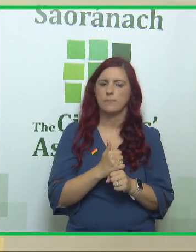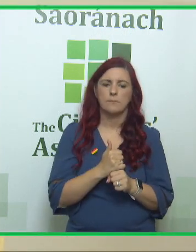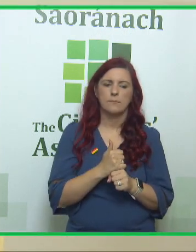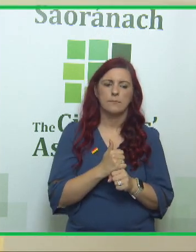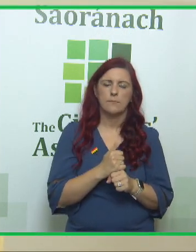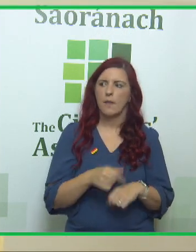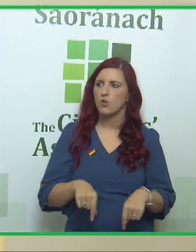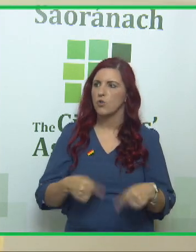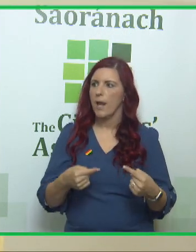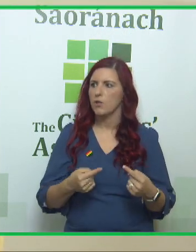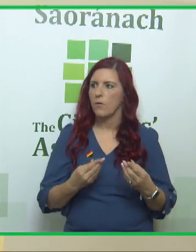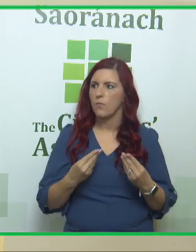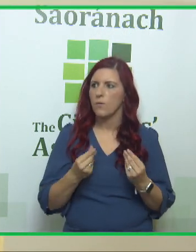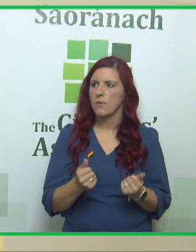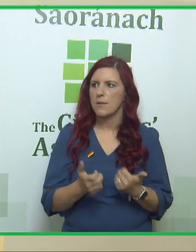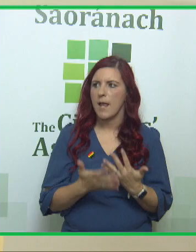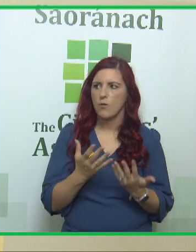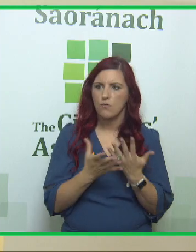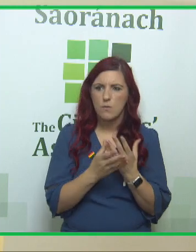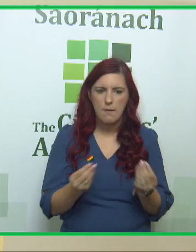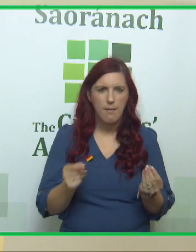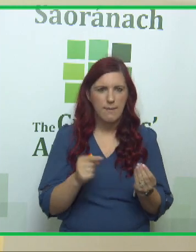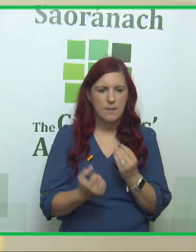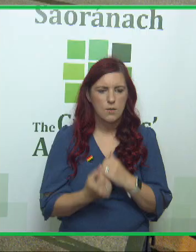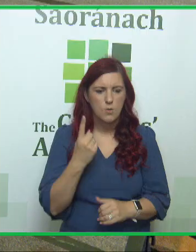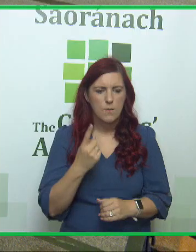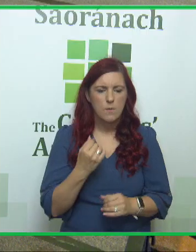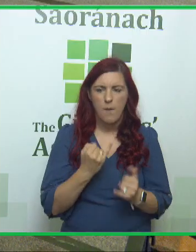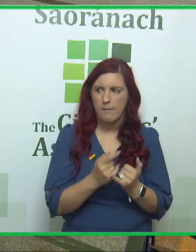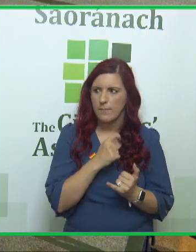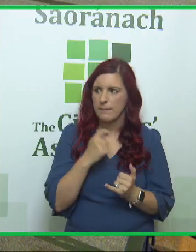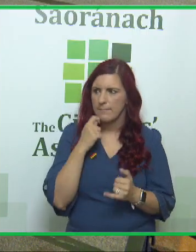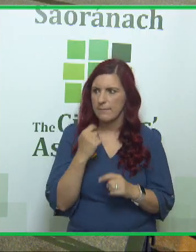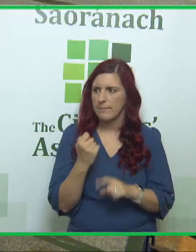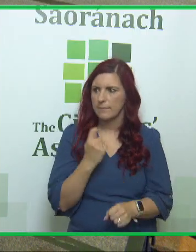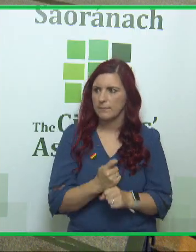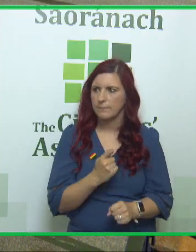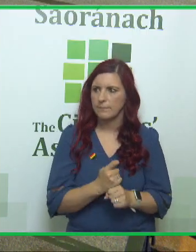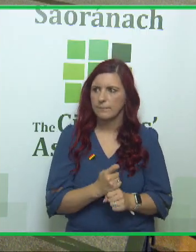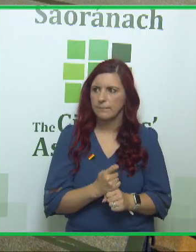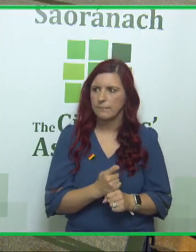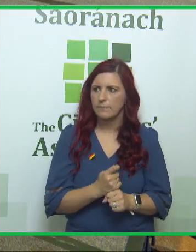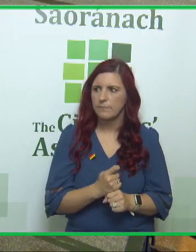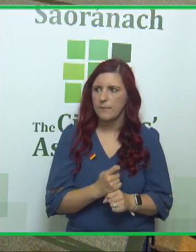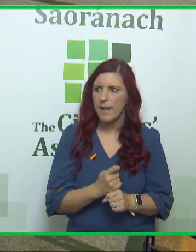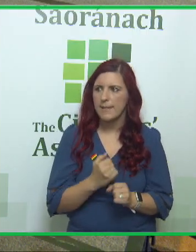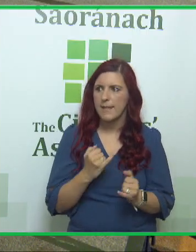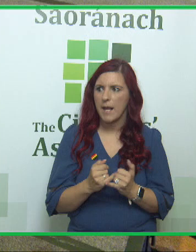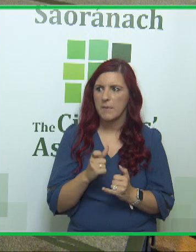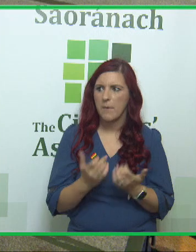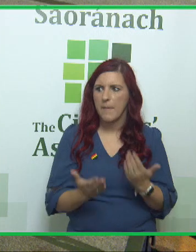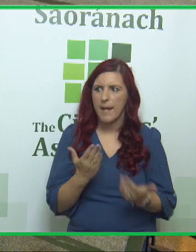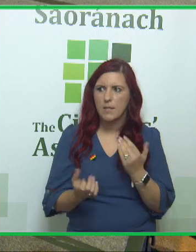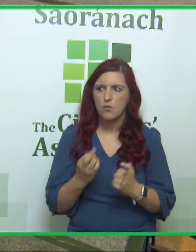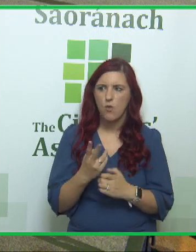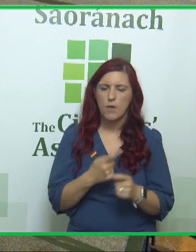you resolve something like this, you know, so it's, you know, I think the last speaker was kind of speaking, is it a trade-off? Is it, you know,